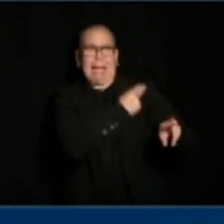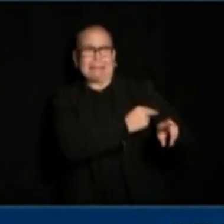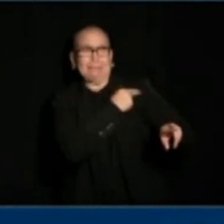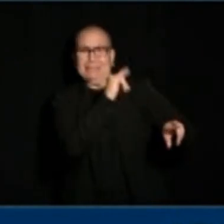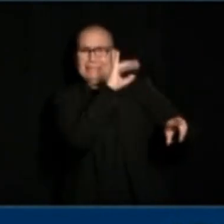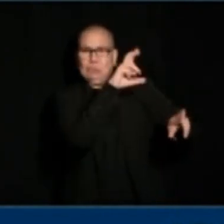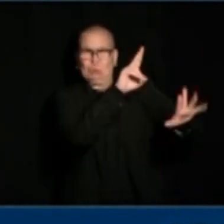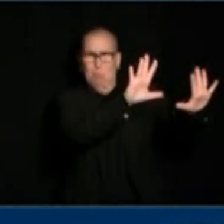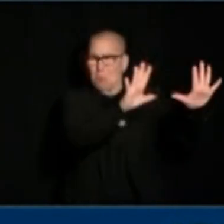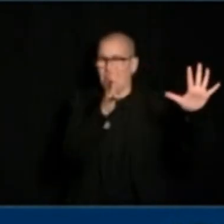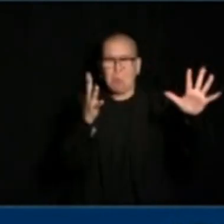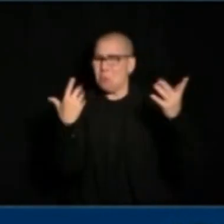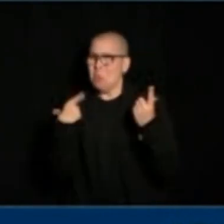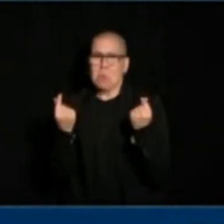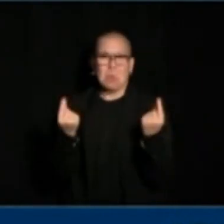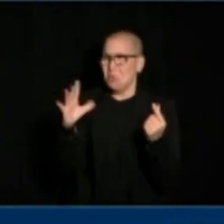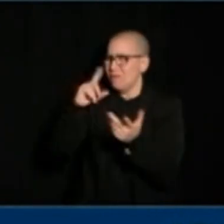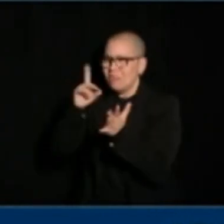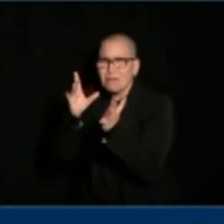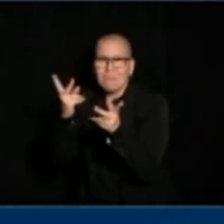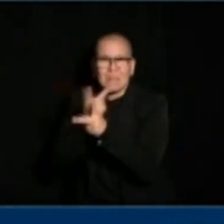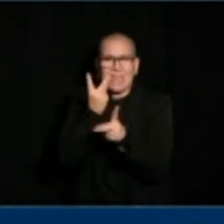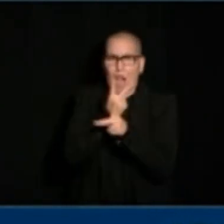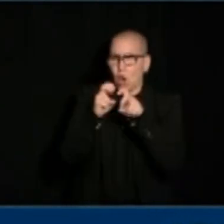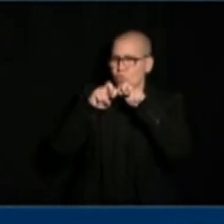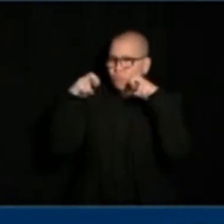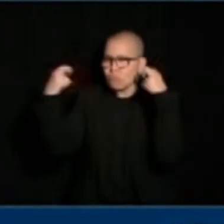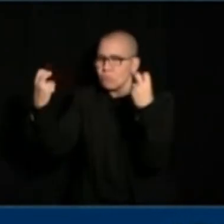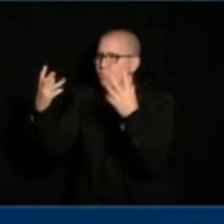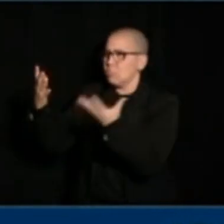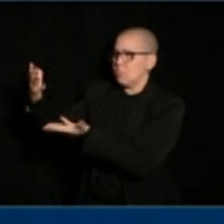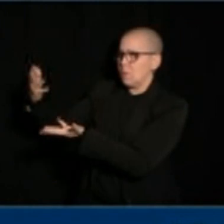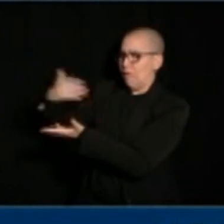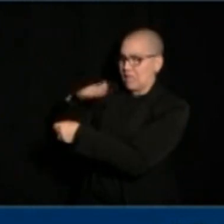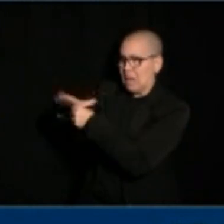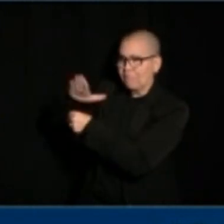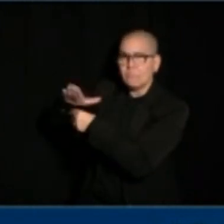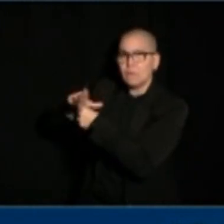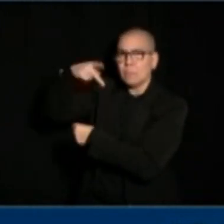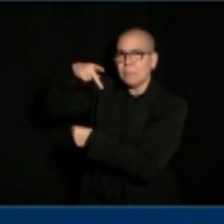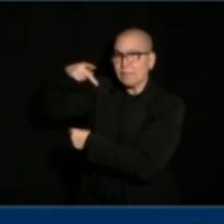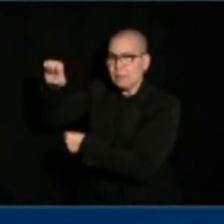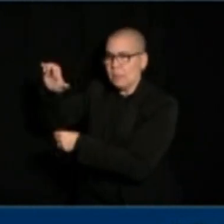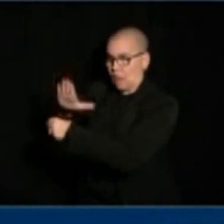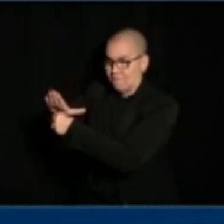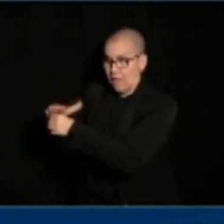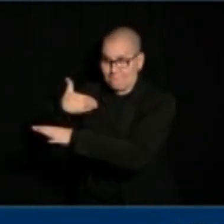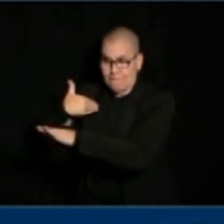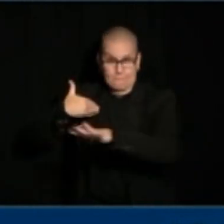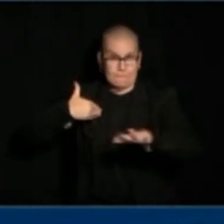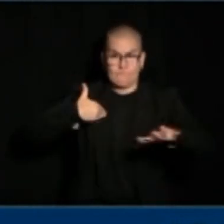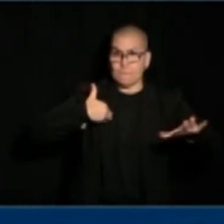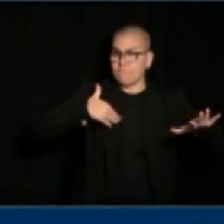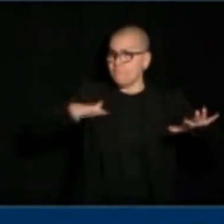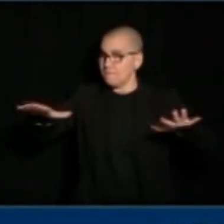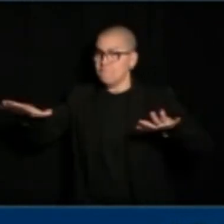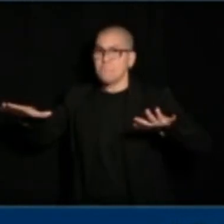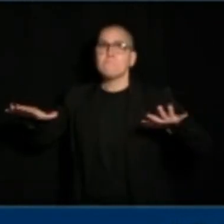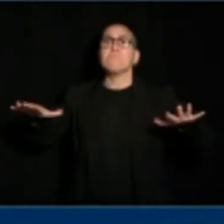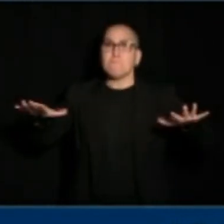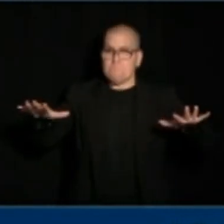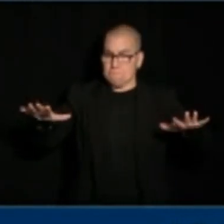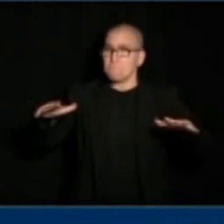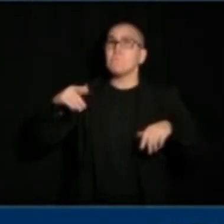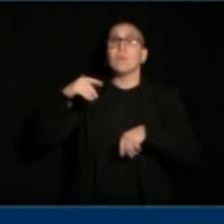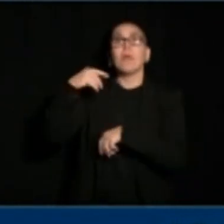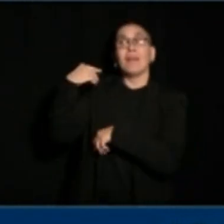that bed. And we knew we did not have testing and we did not have personal protective equipment. We used the time that you bought us to build that